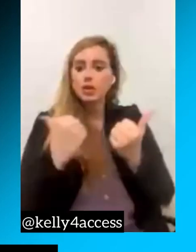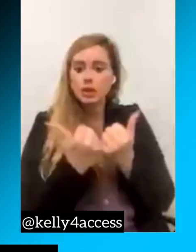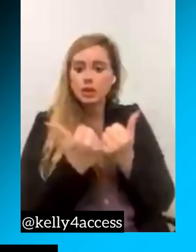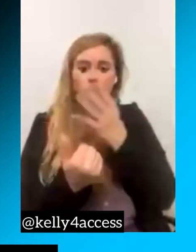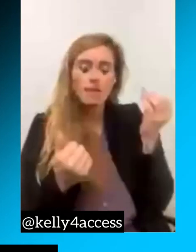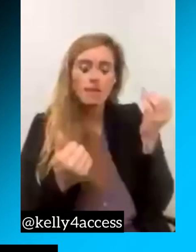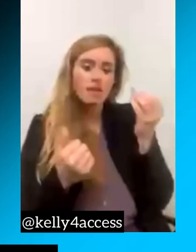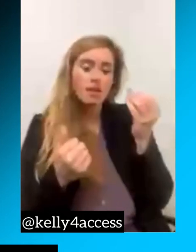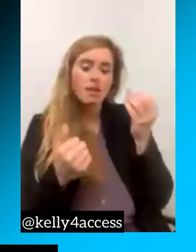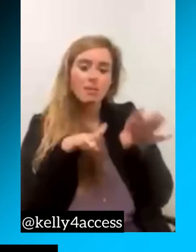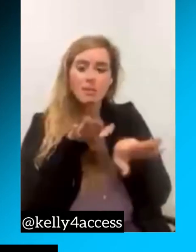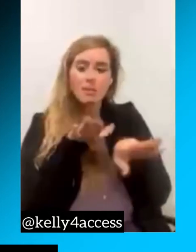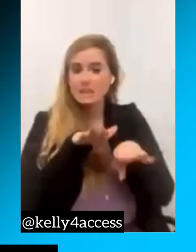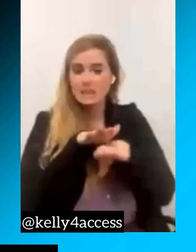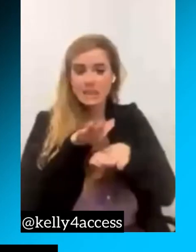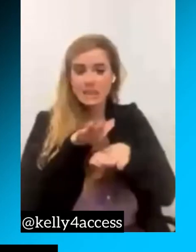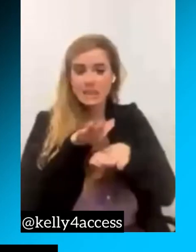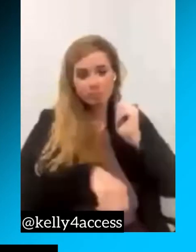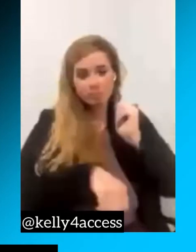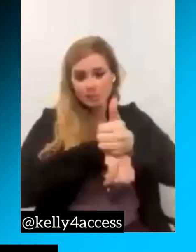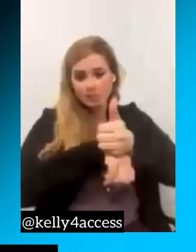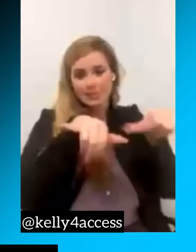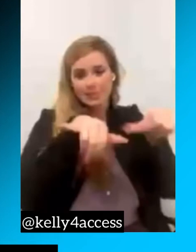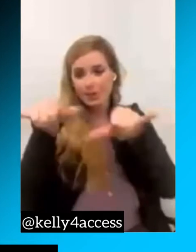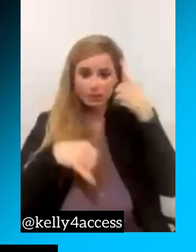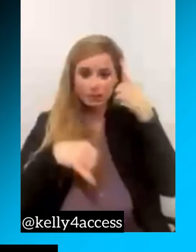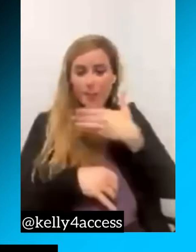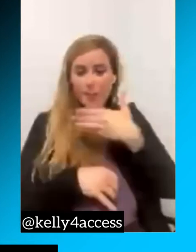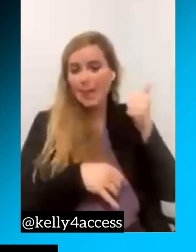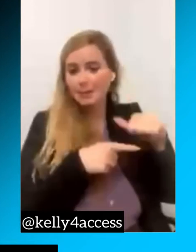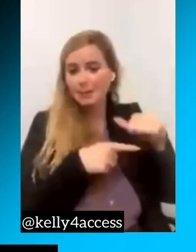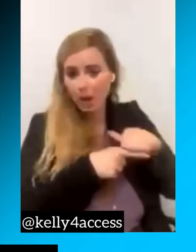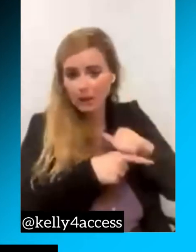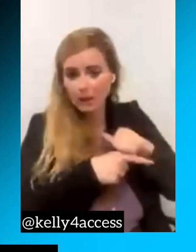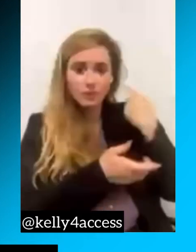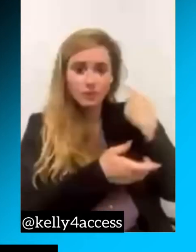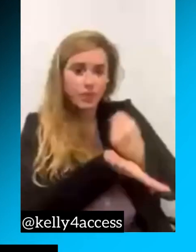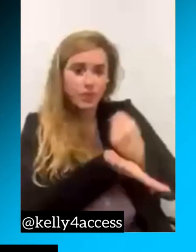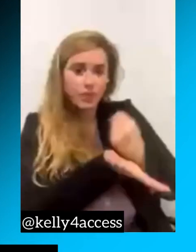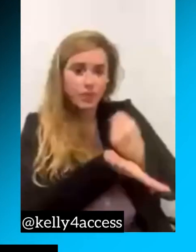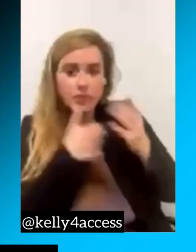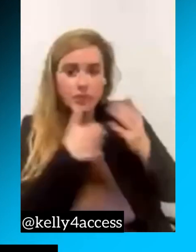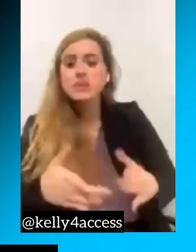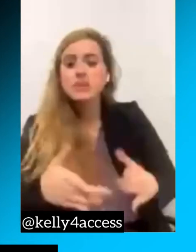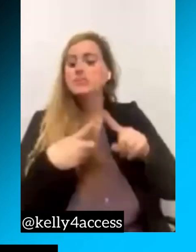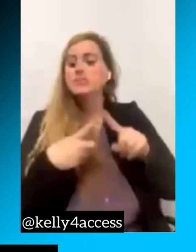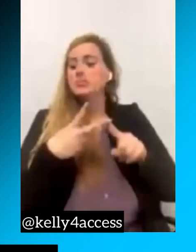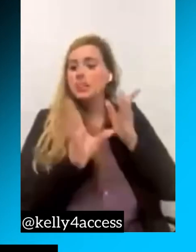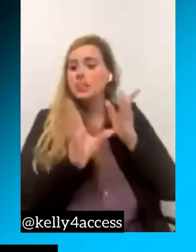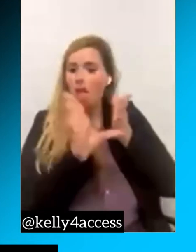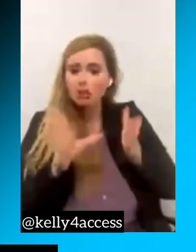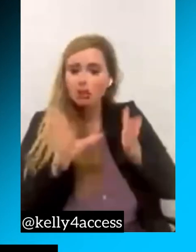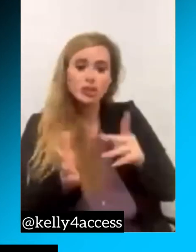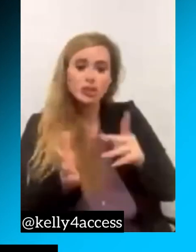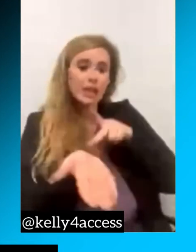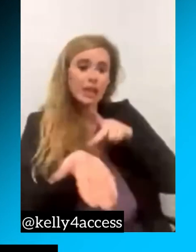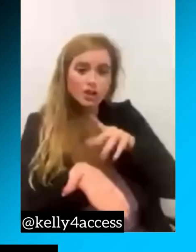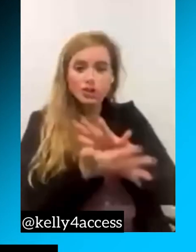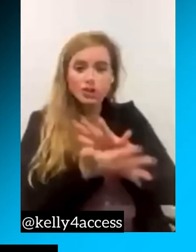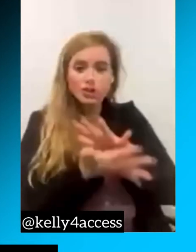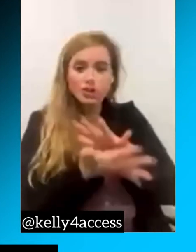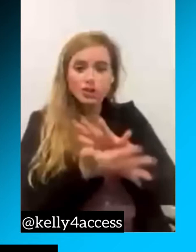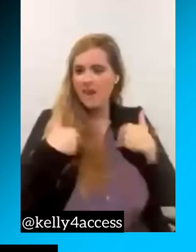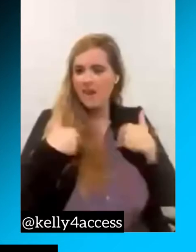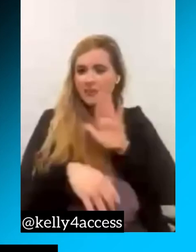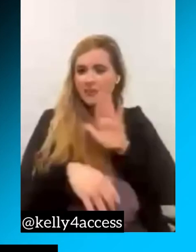set standards for best practices for therapists, psychologists, psychiatrists, workers, basically anyone